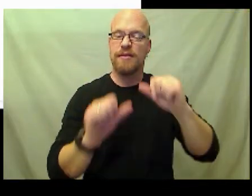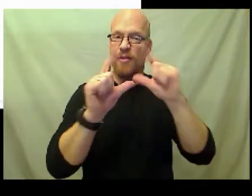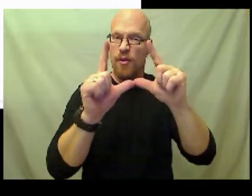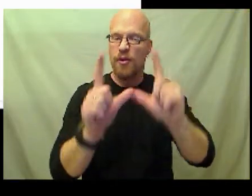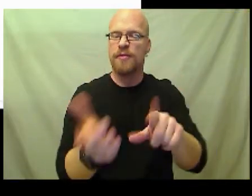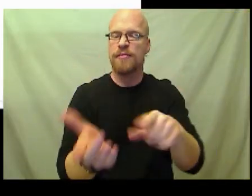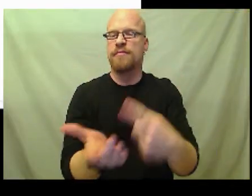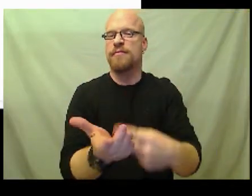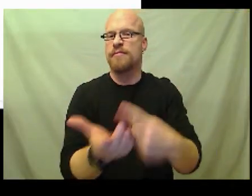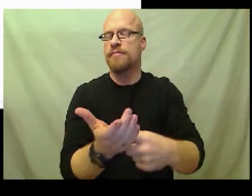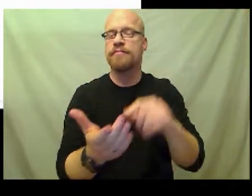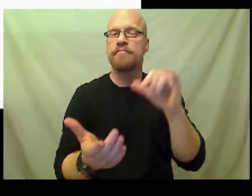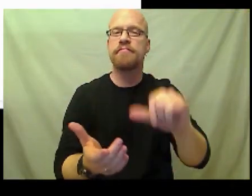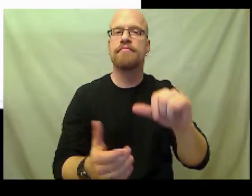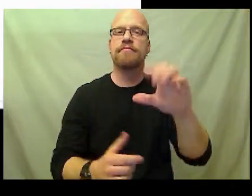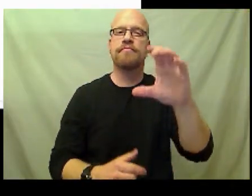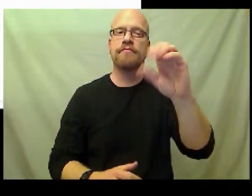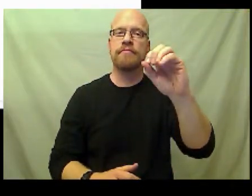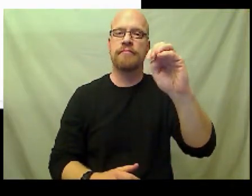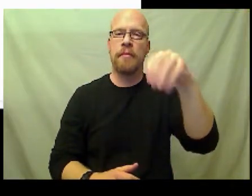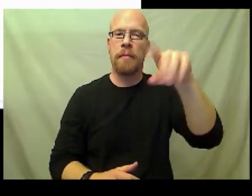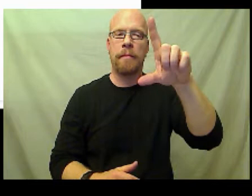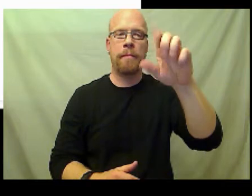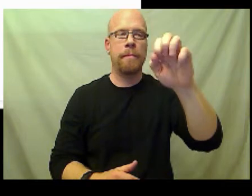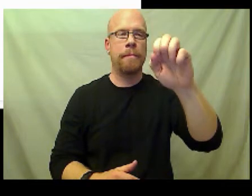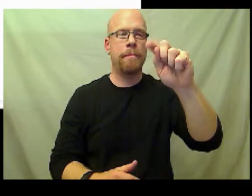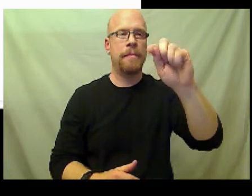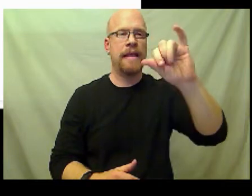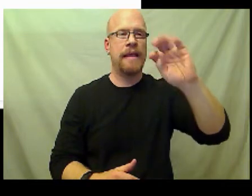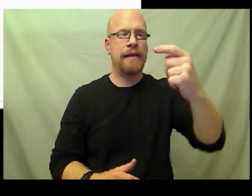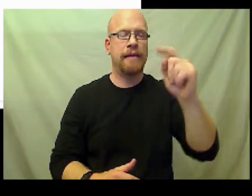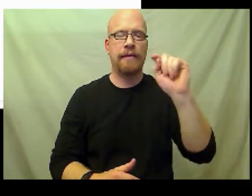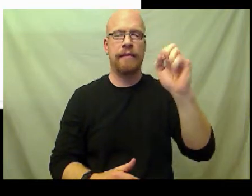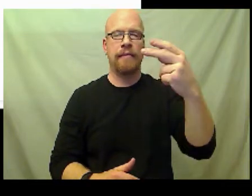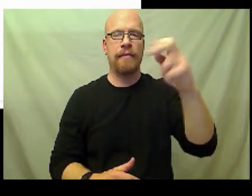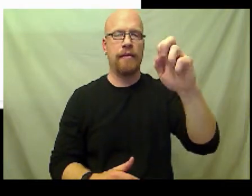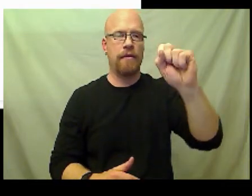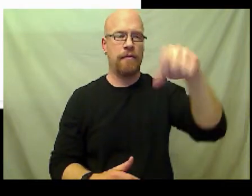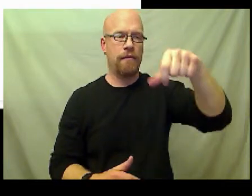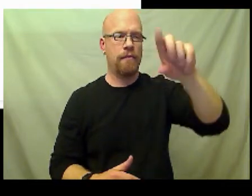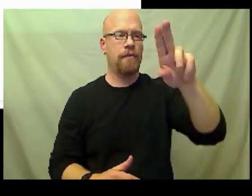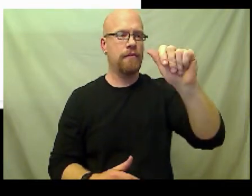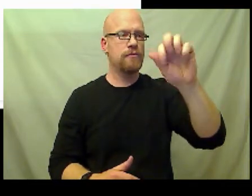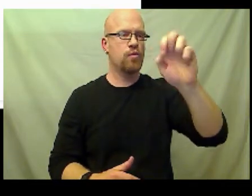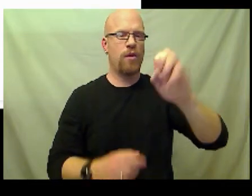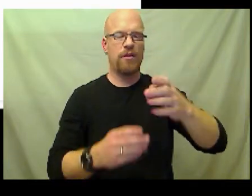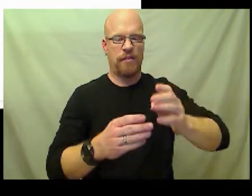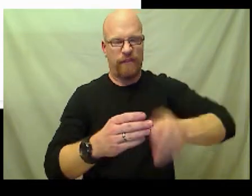This vlog, we'll be discussing completing the square.